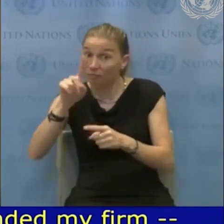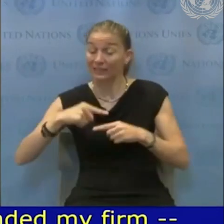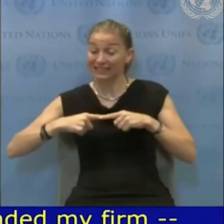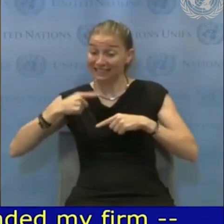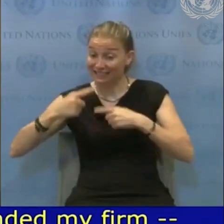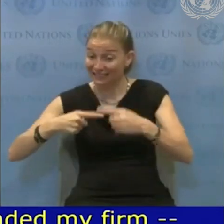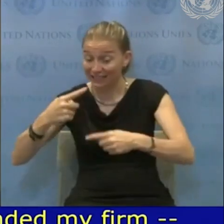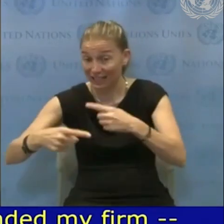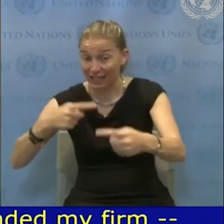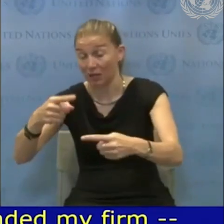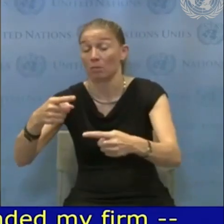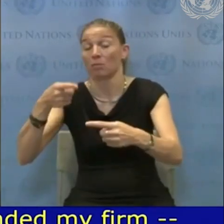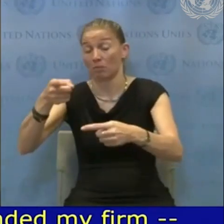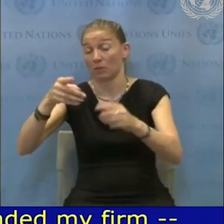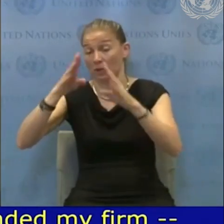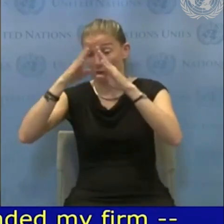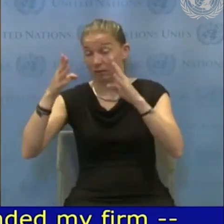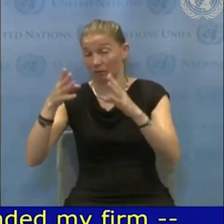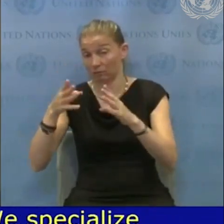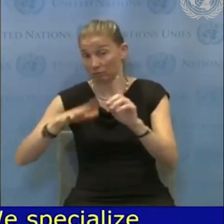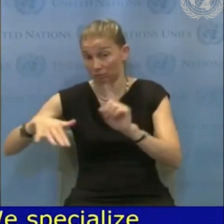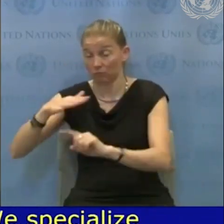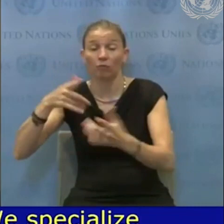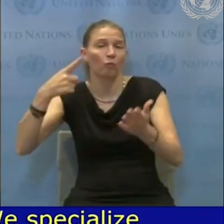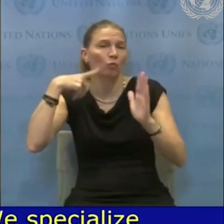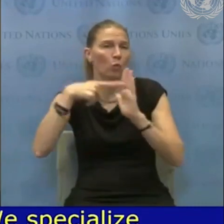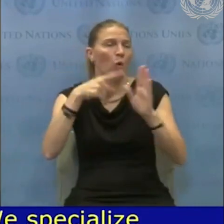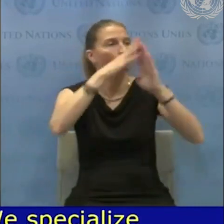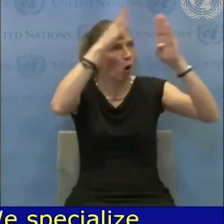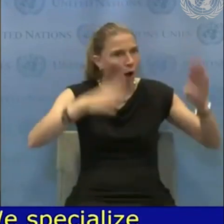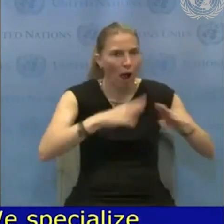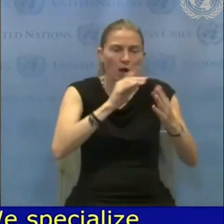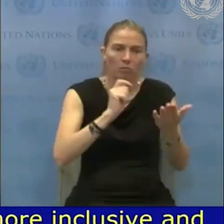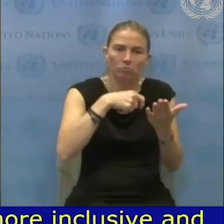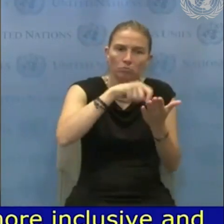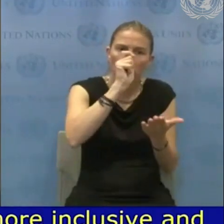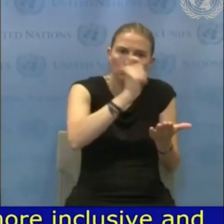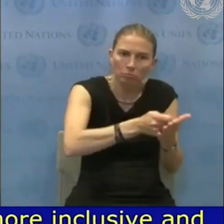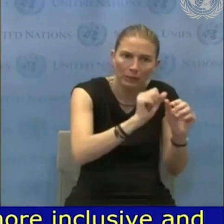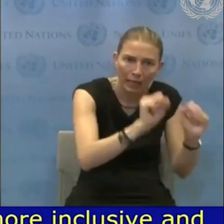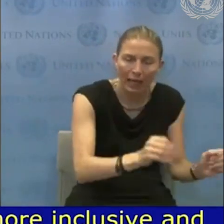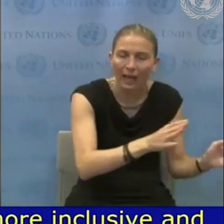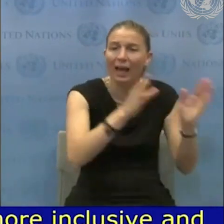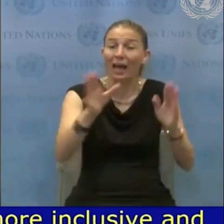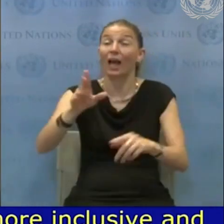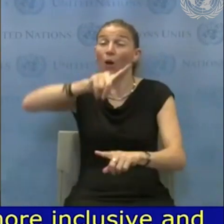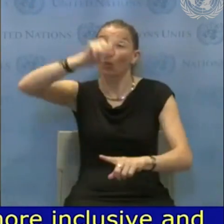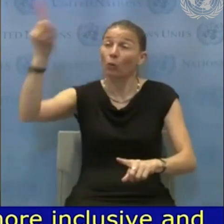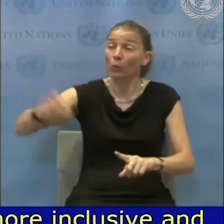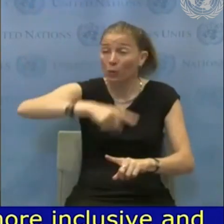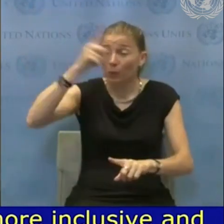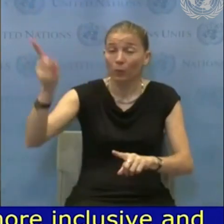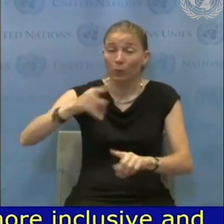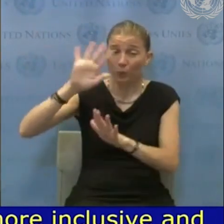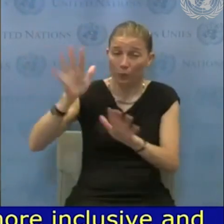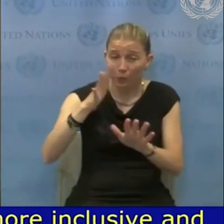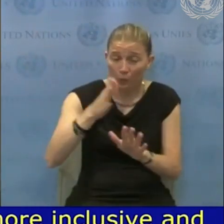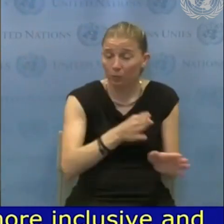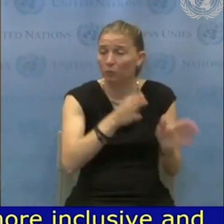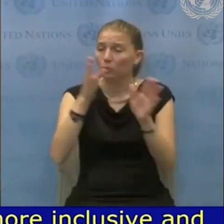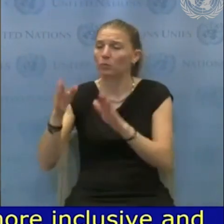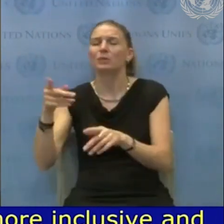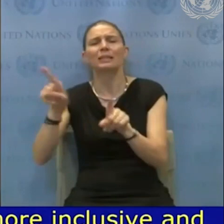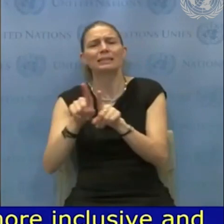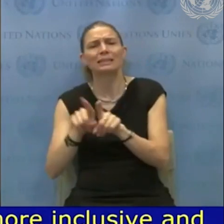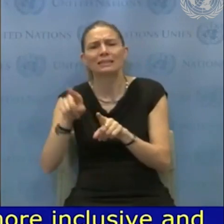cost housing in cities to wind turbines to better care for the elderly. Investments that make good financial